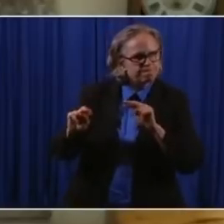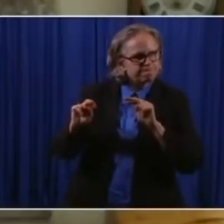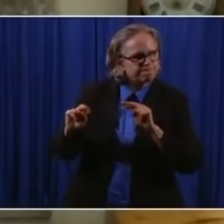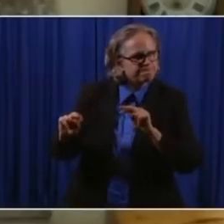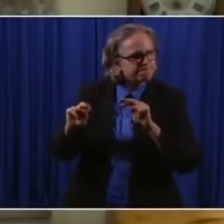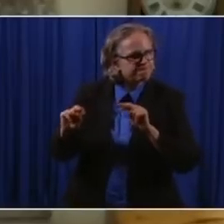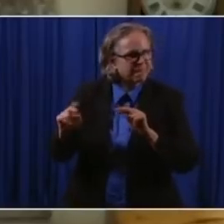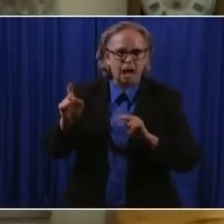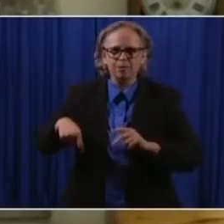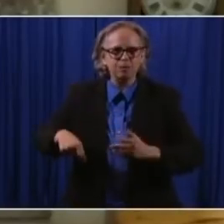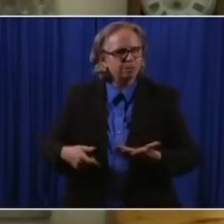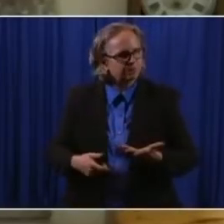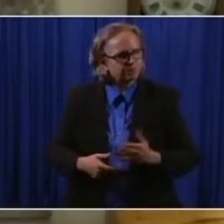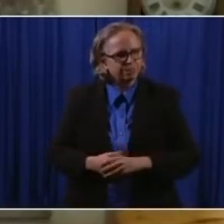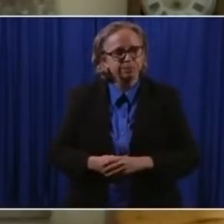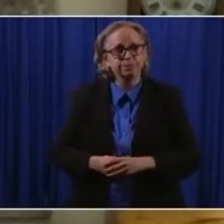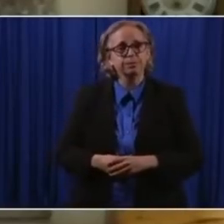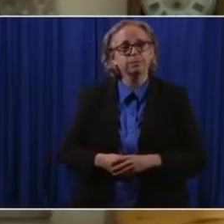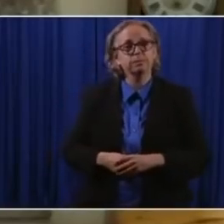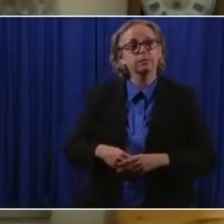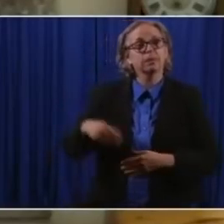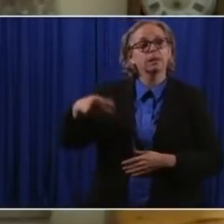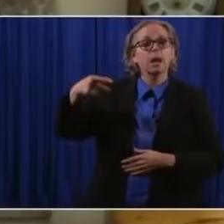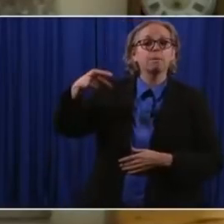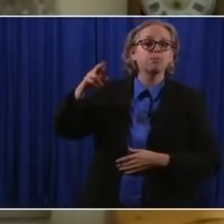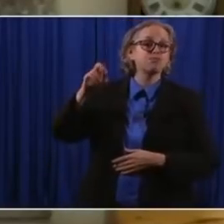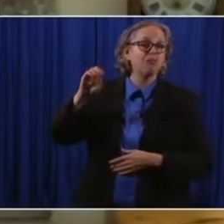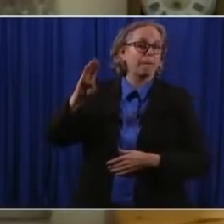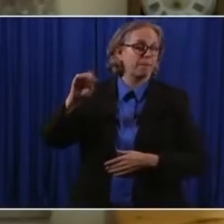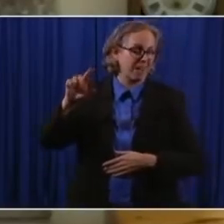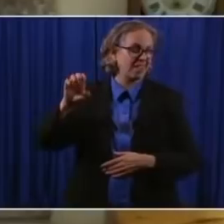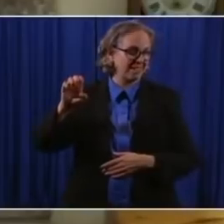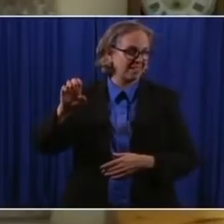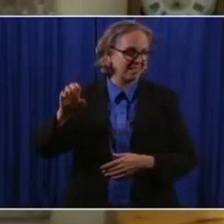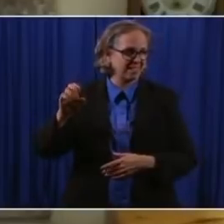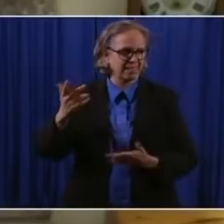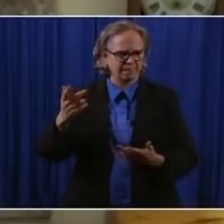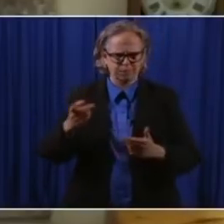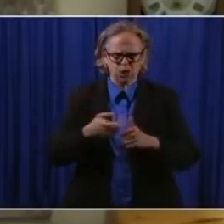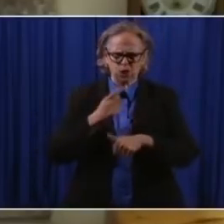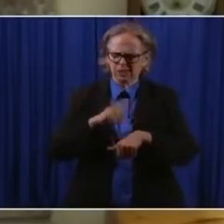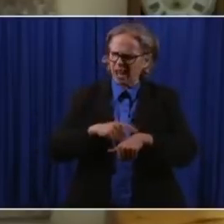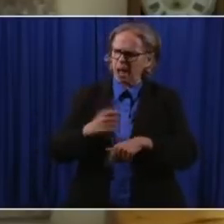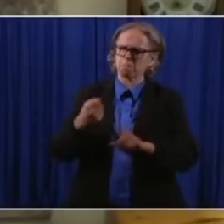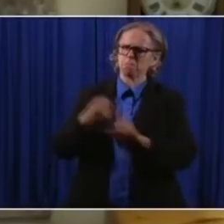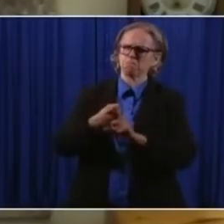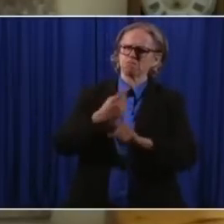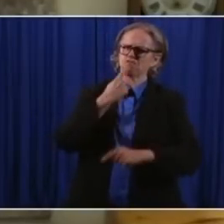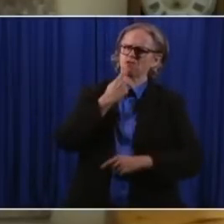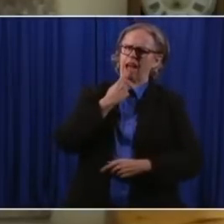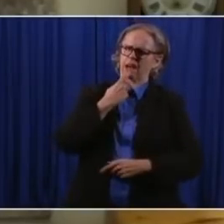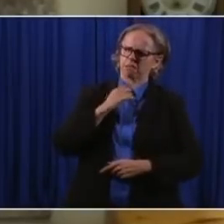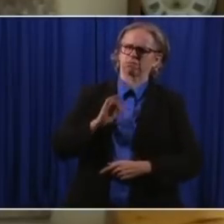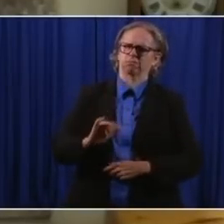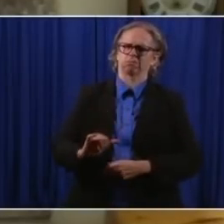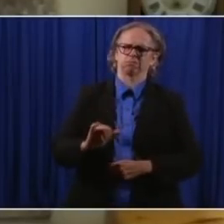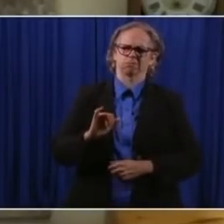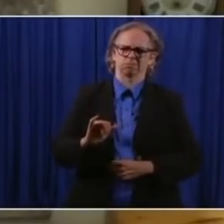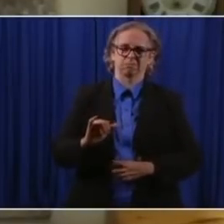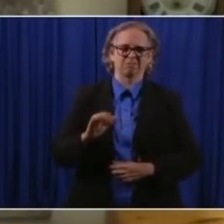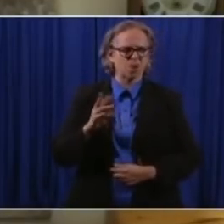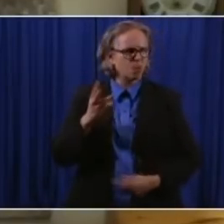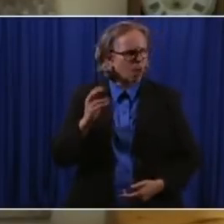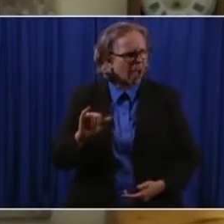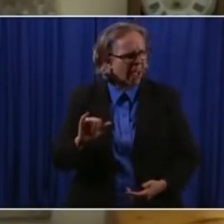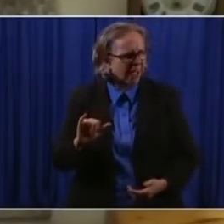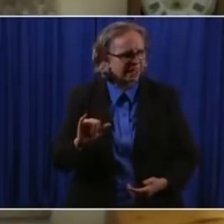county. Preble County is red for the first time. They meet the CDC's threshold for high incidence,